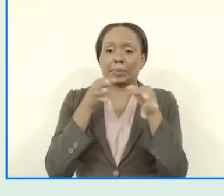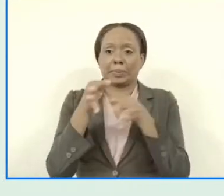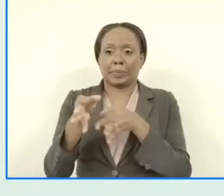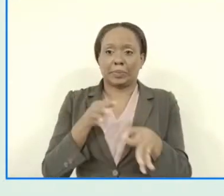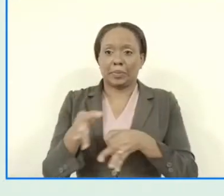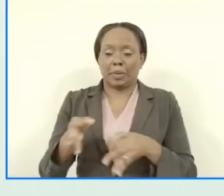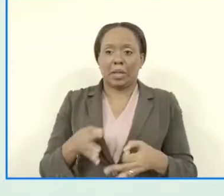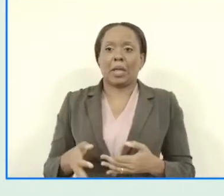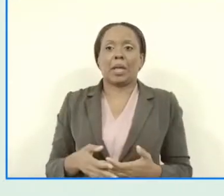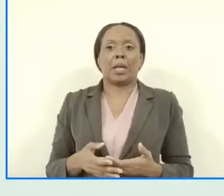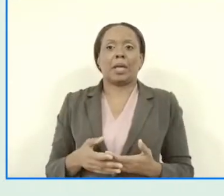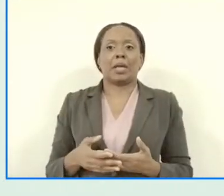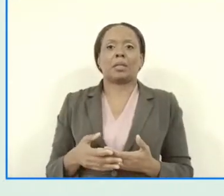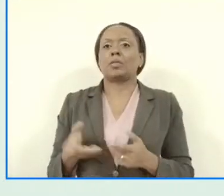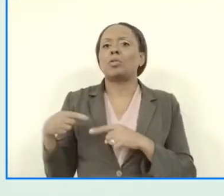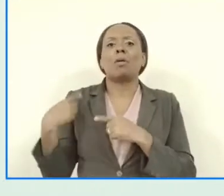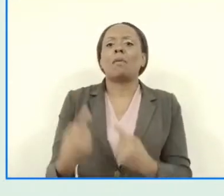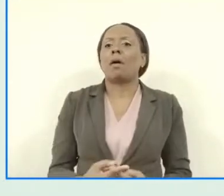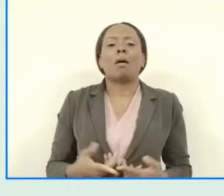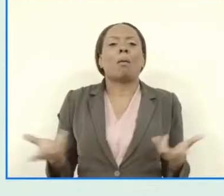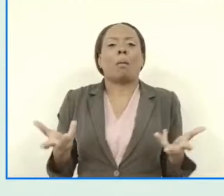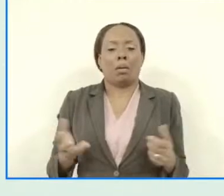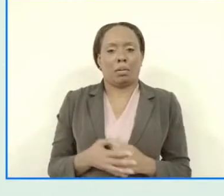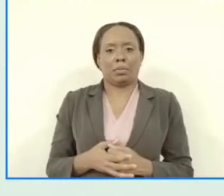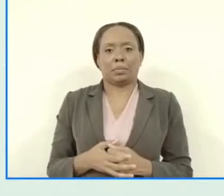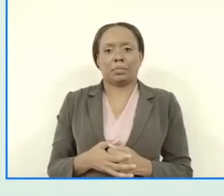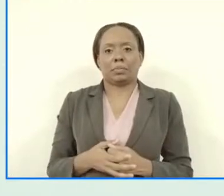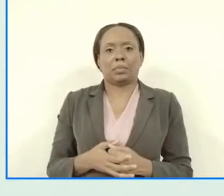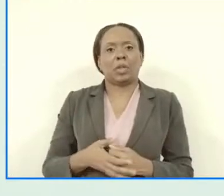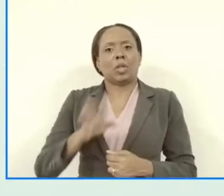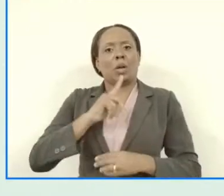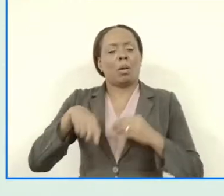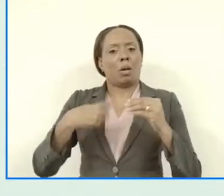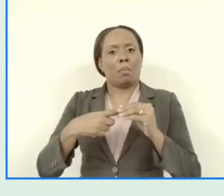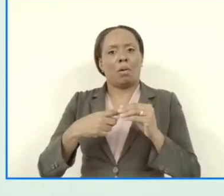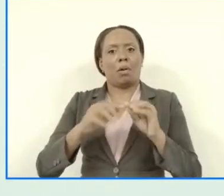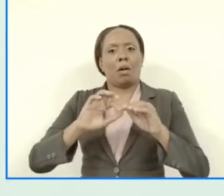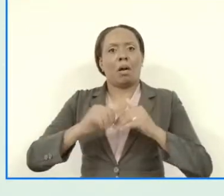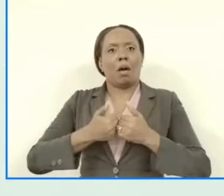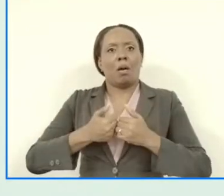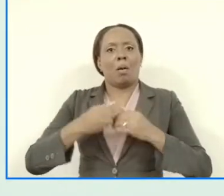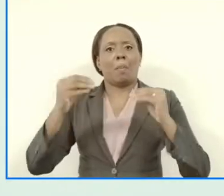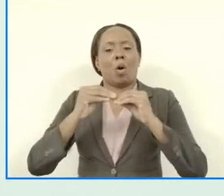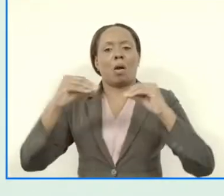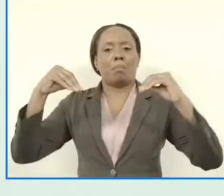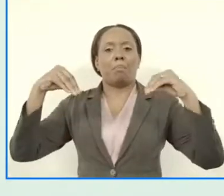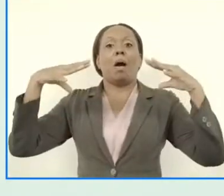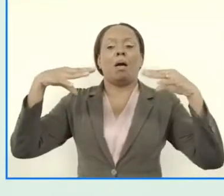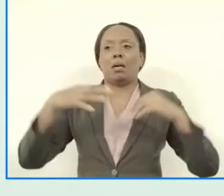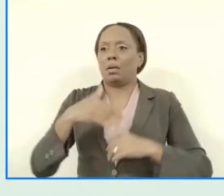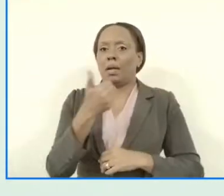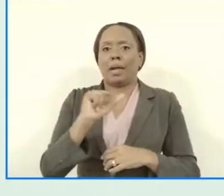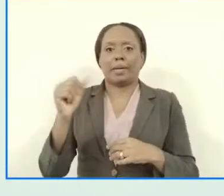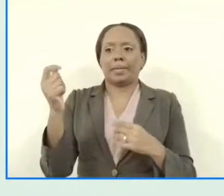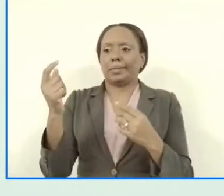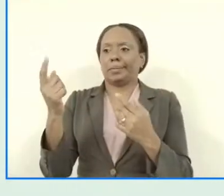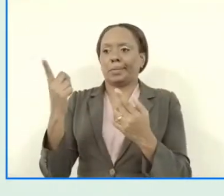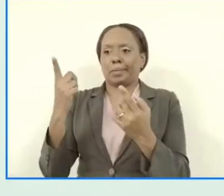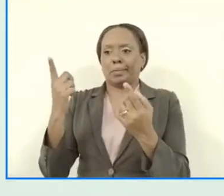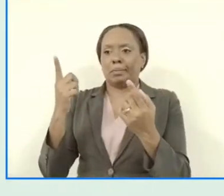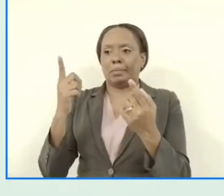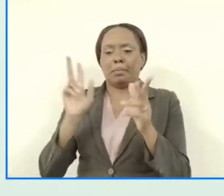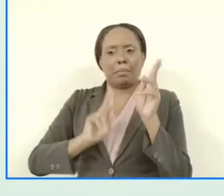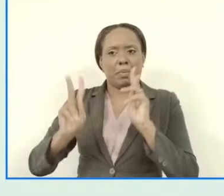where they're at, their policies for the restoration of electricity, and just answer the questions that persons